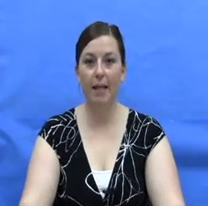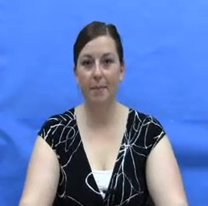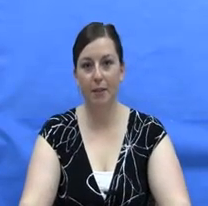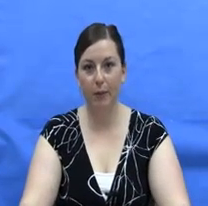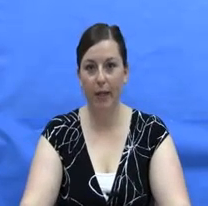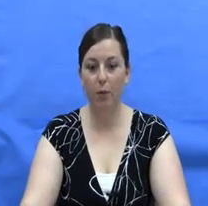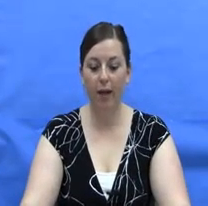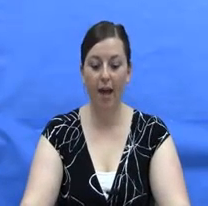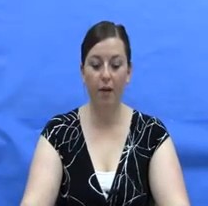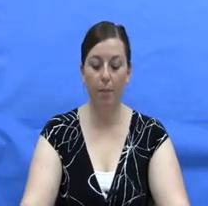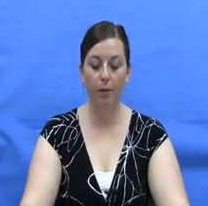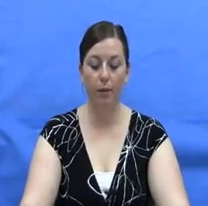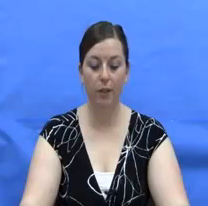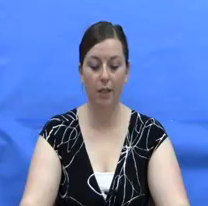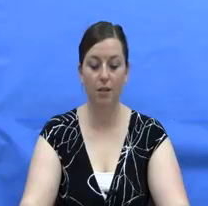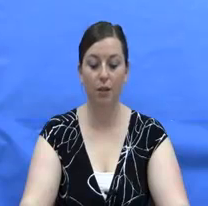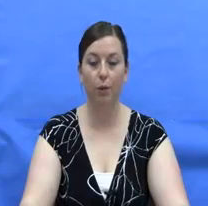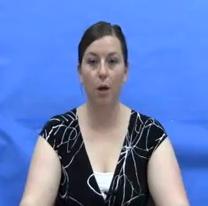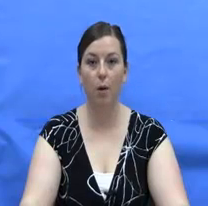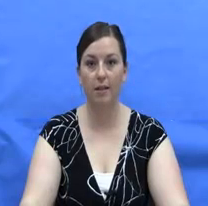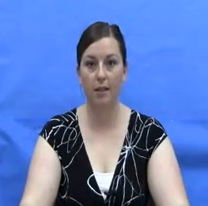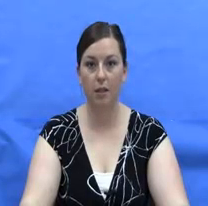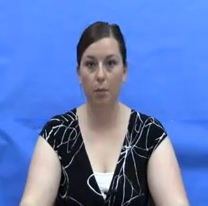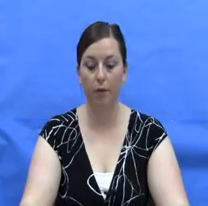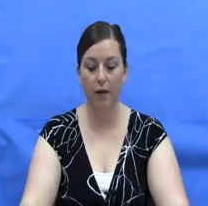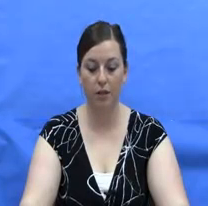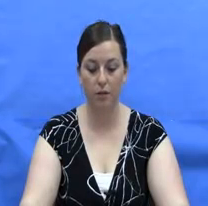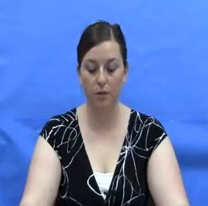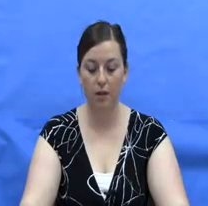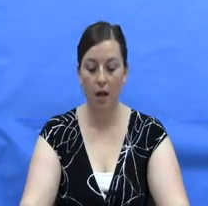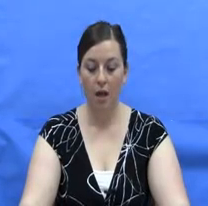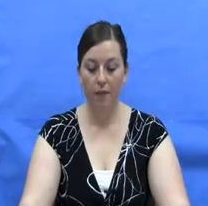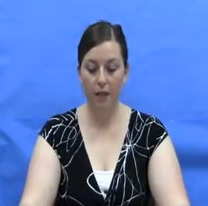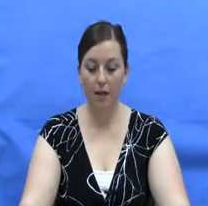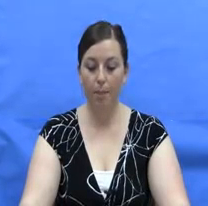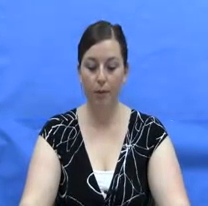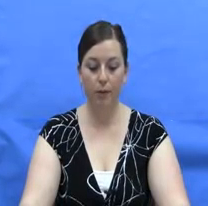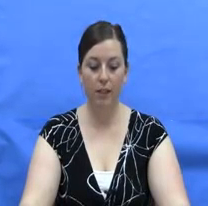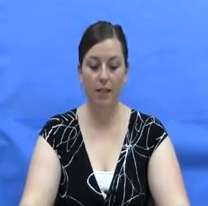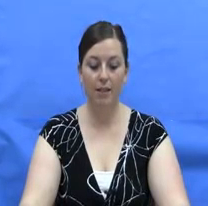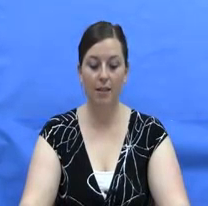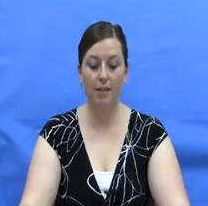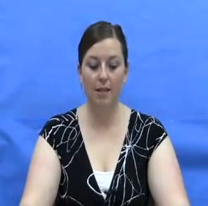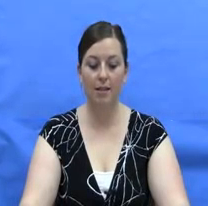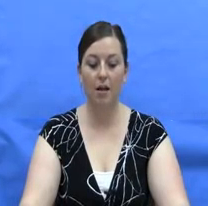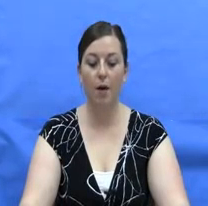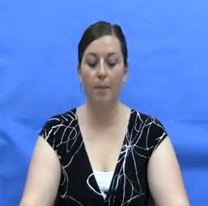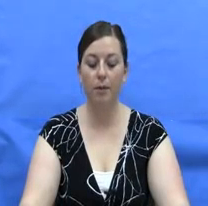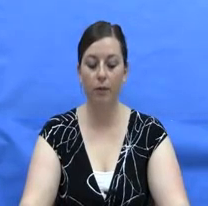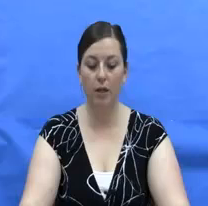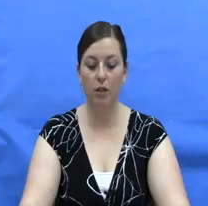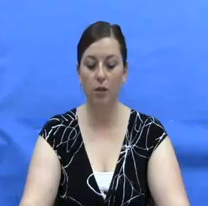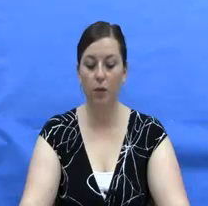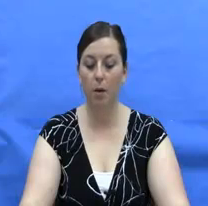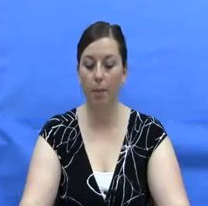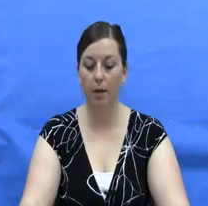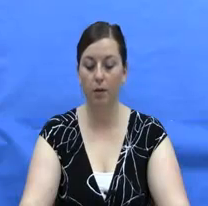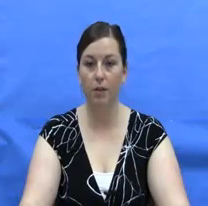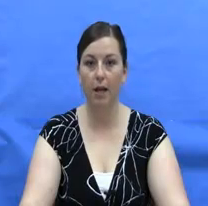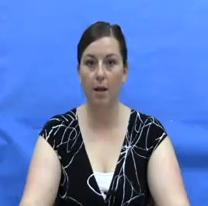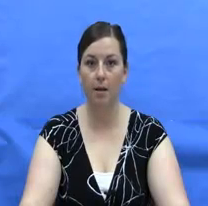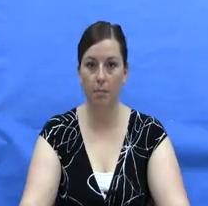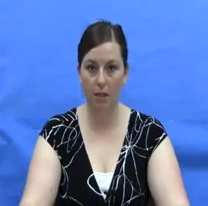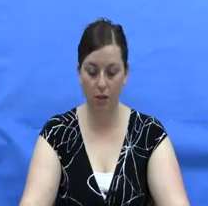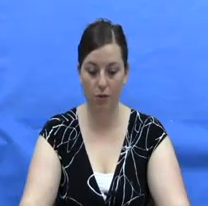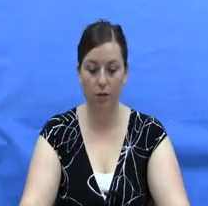At Gooding Elementary, we have opportunities to grow as teaching professionals. These opportunities consist of observations from our